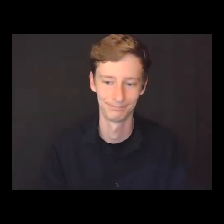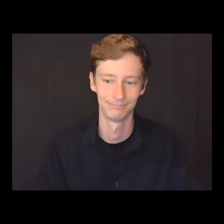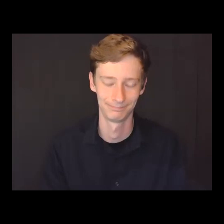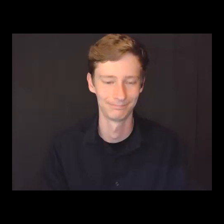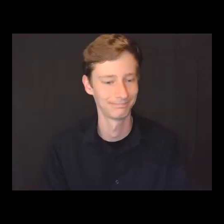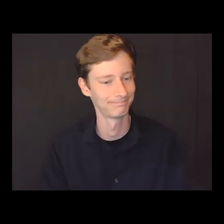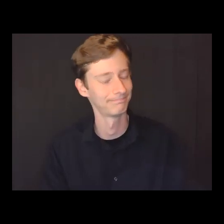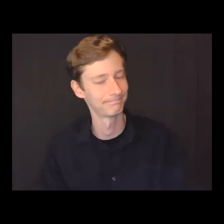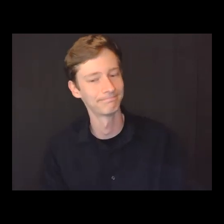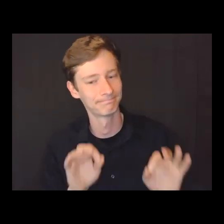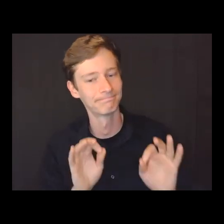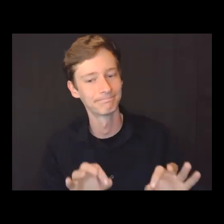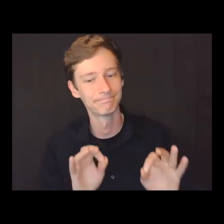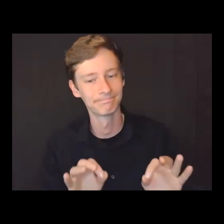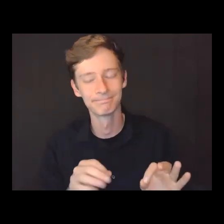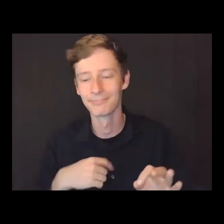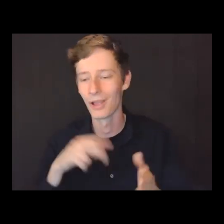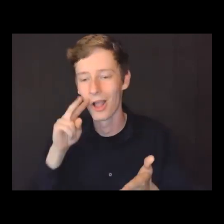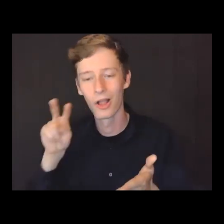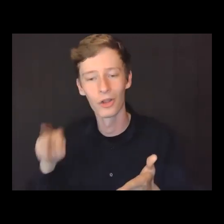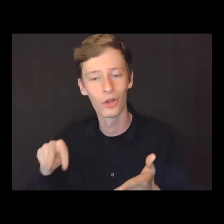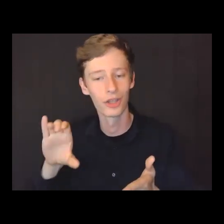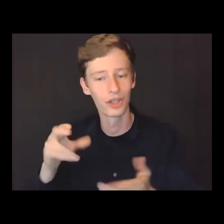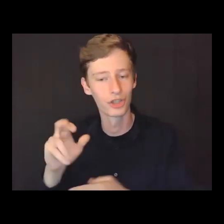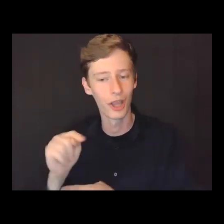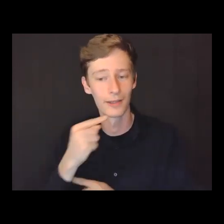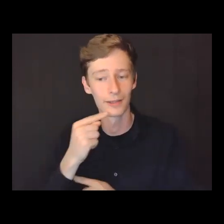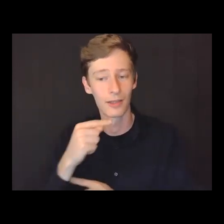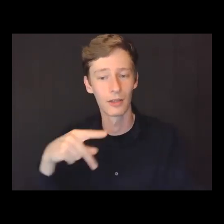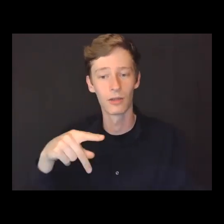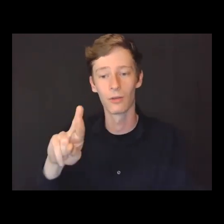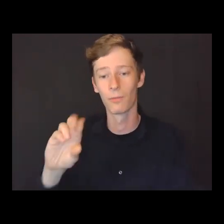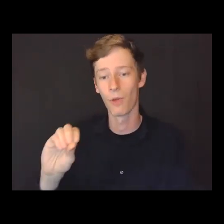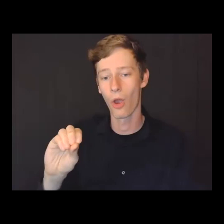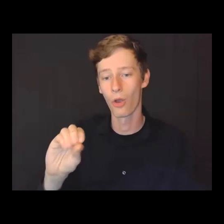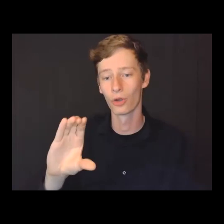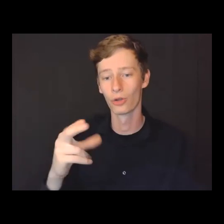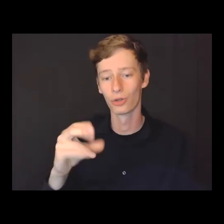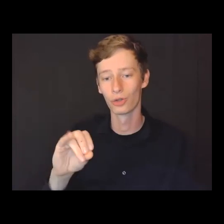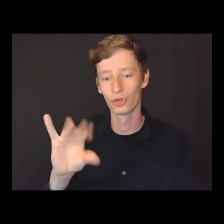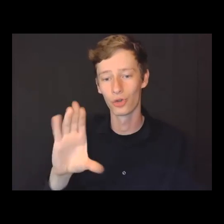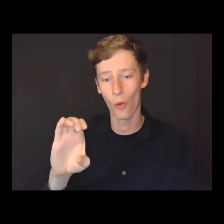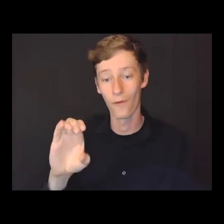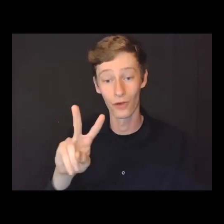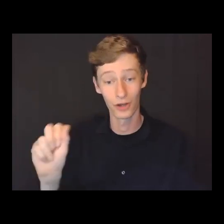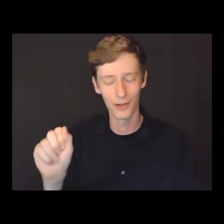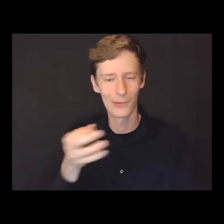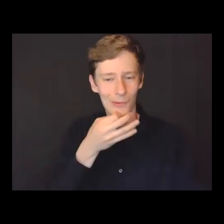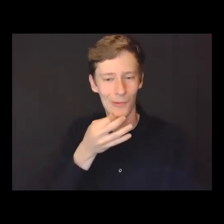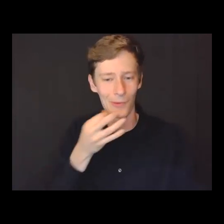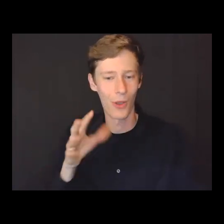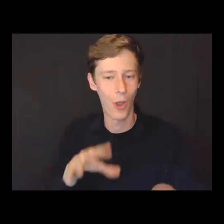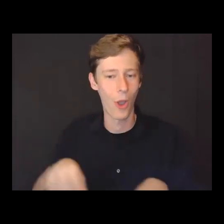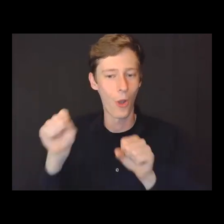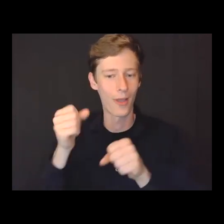Excellent. And I also want to uplift in the chat that Pro-Choice Virginia has their annual gala coming up. Like, there are so many opportunities to connect with